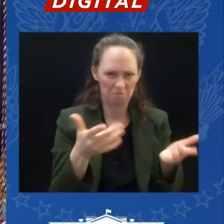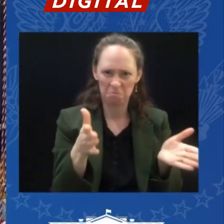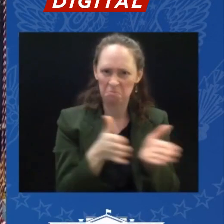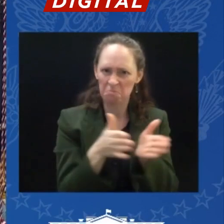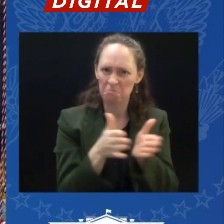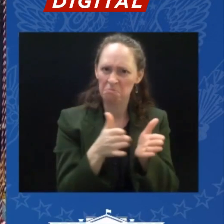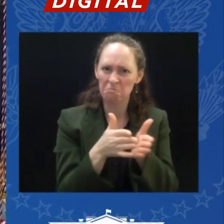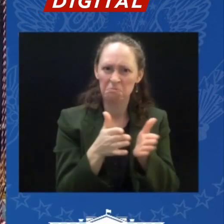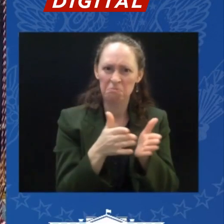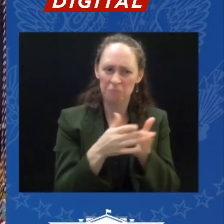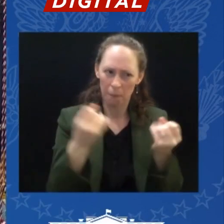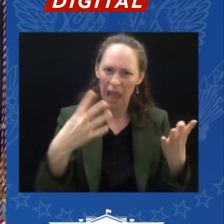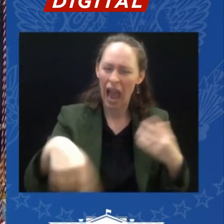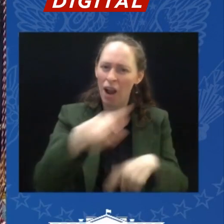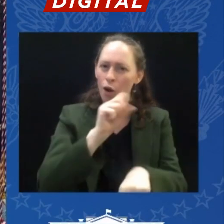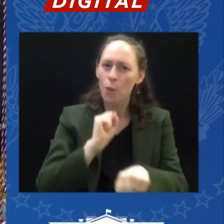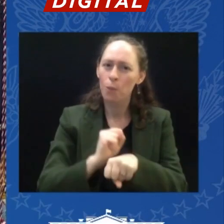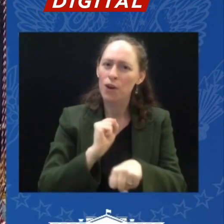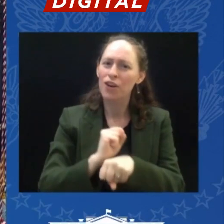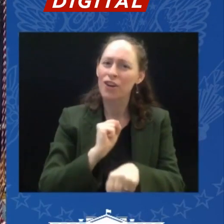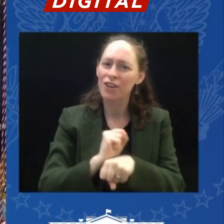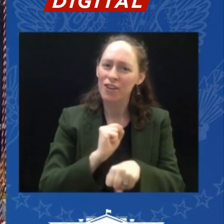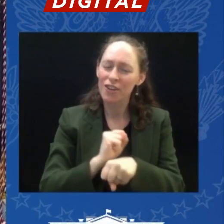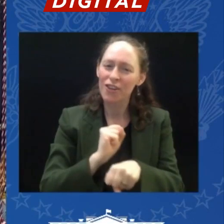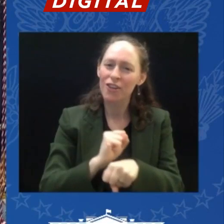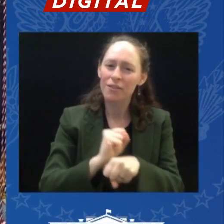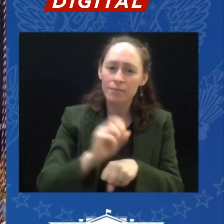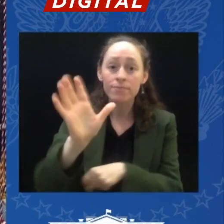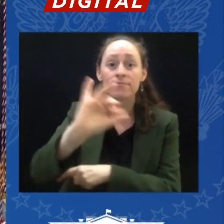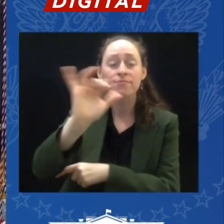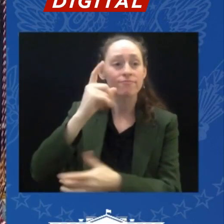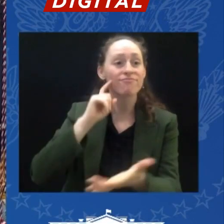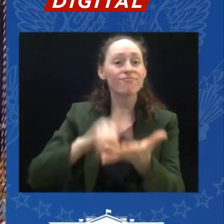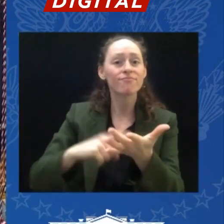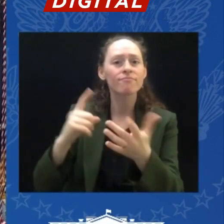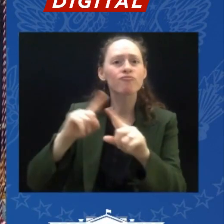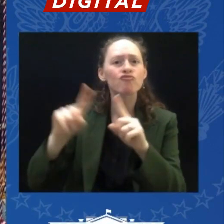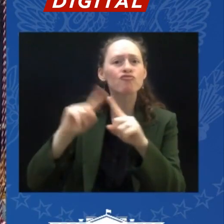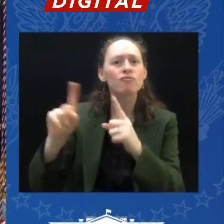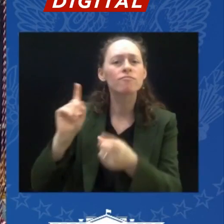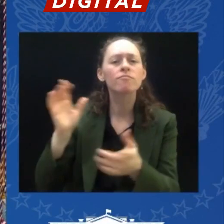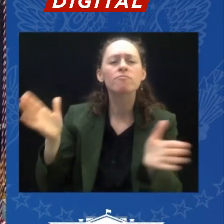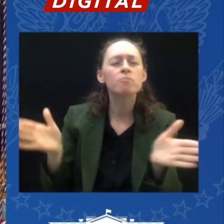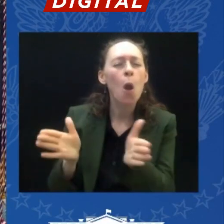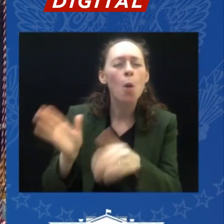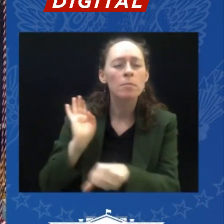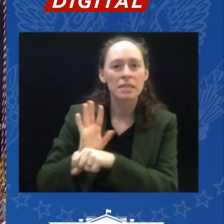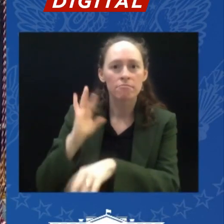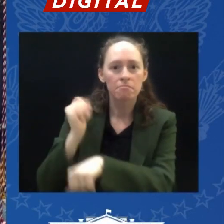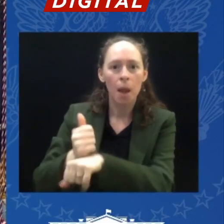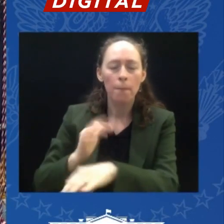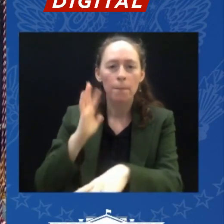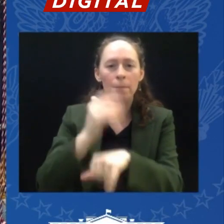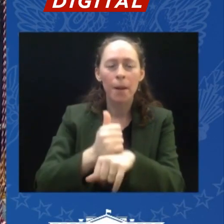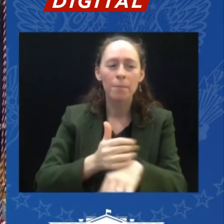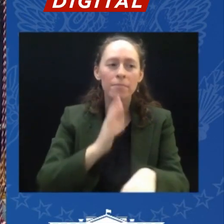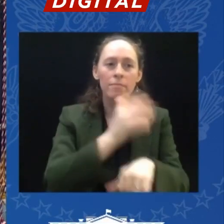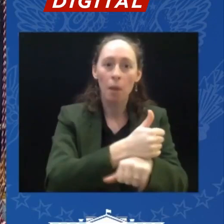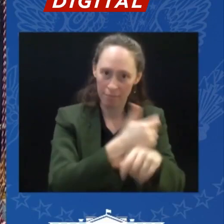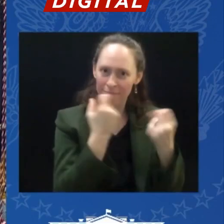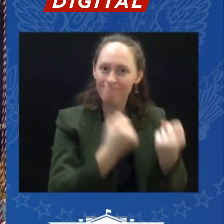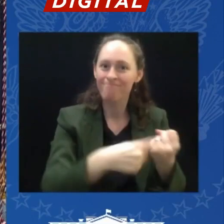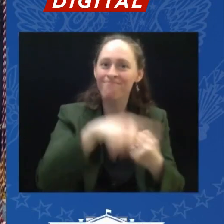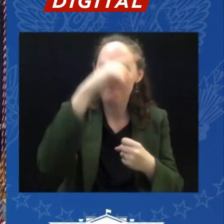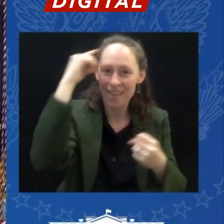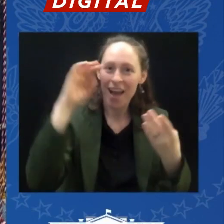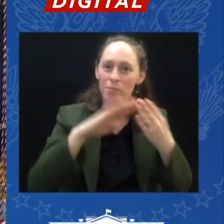creation, including Black small businesses. Black voters played a major role in Biden's victory in 2020 after